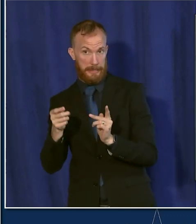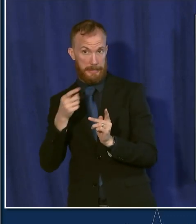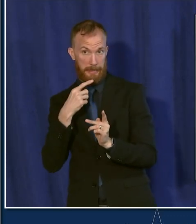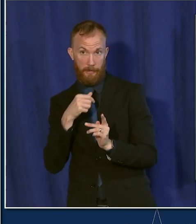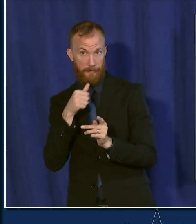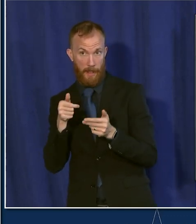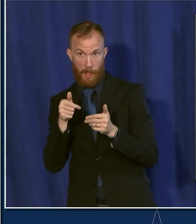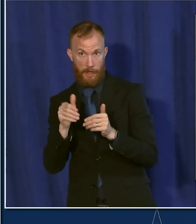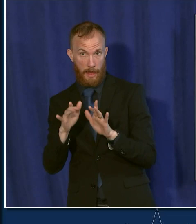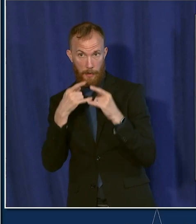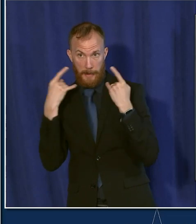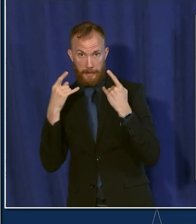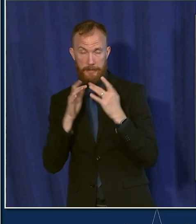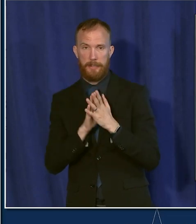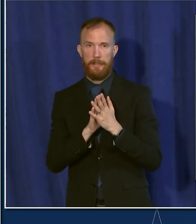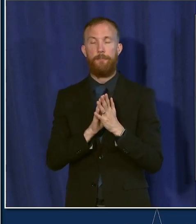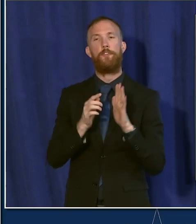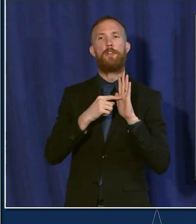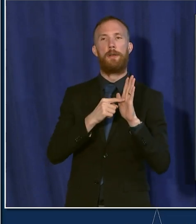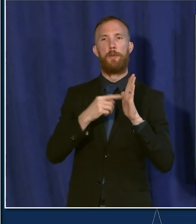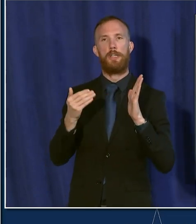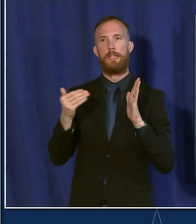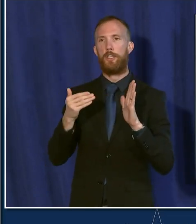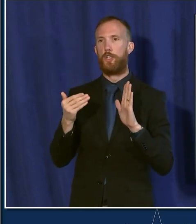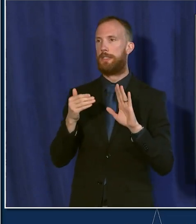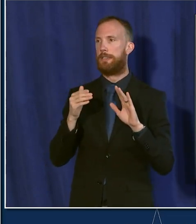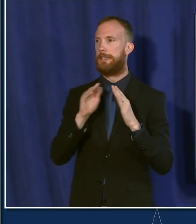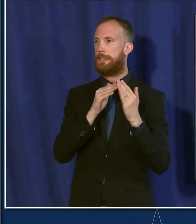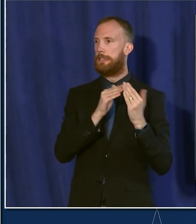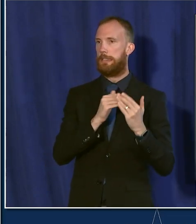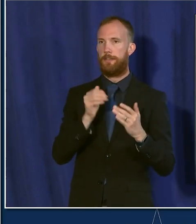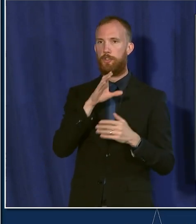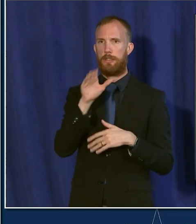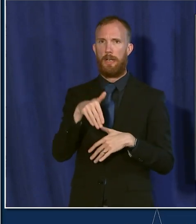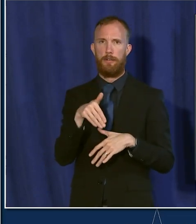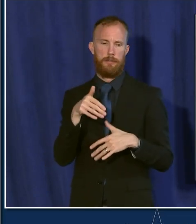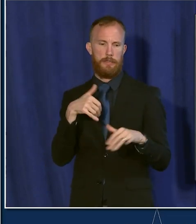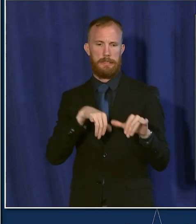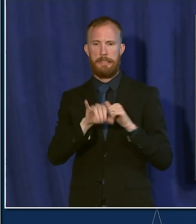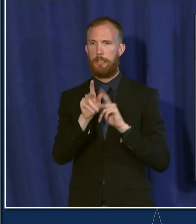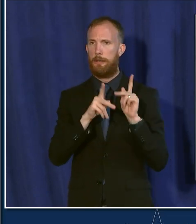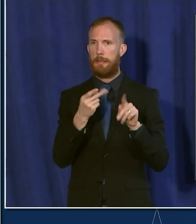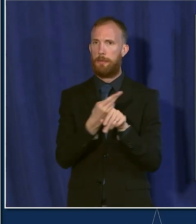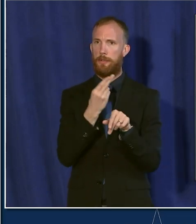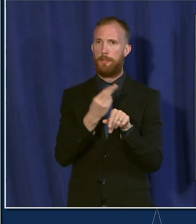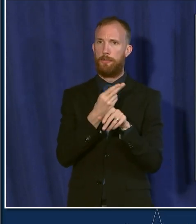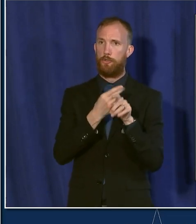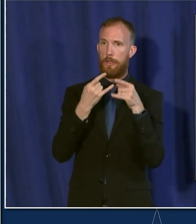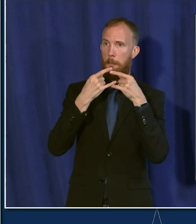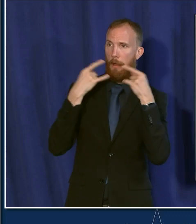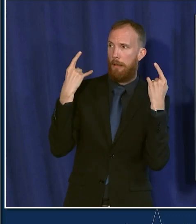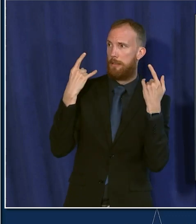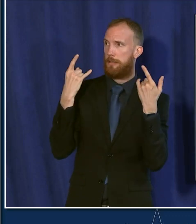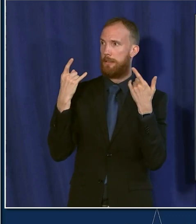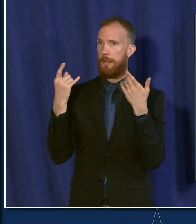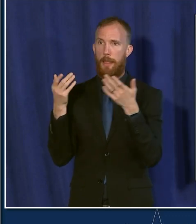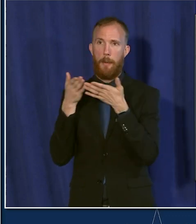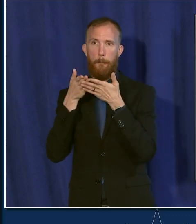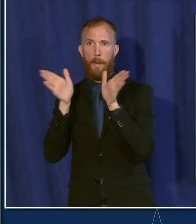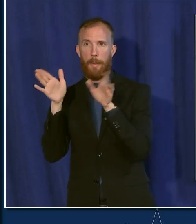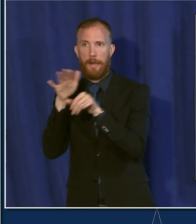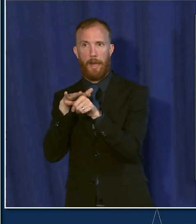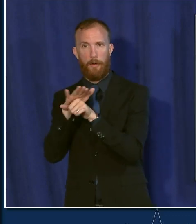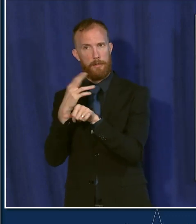in the city of Chicago buildings, for example, like at CDPH, we've continued to have people wear masks in the public spaces, and then take them